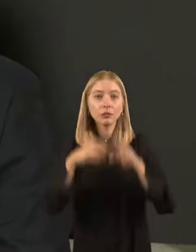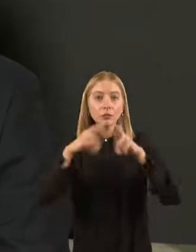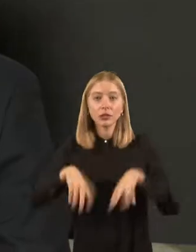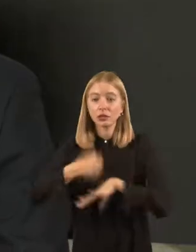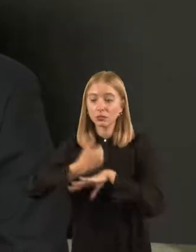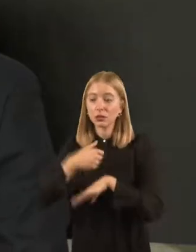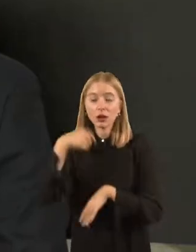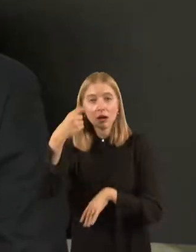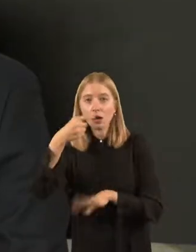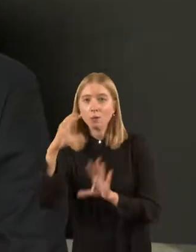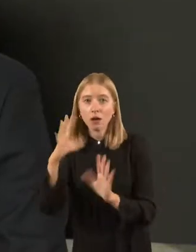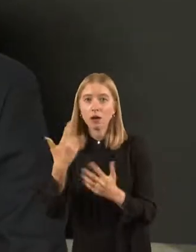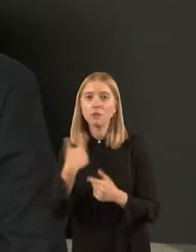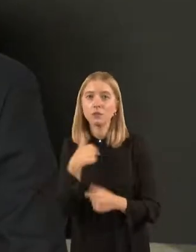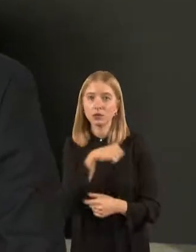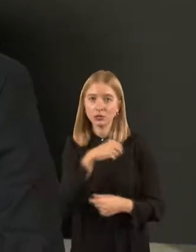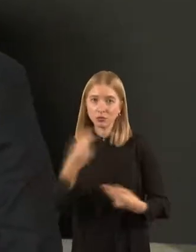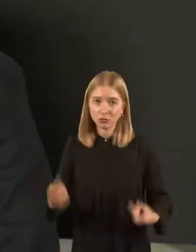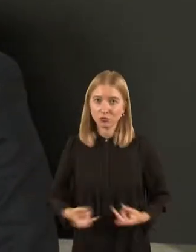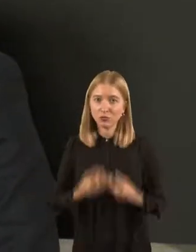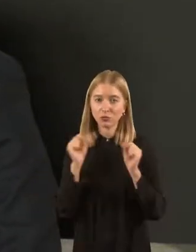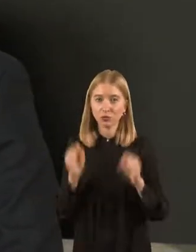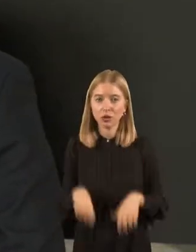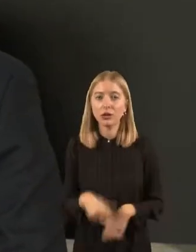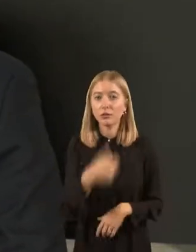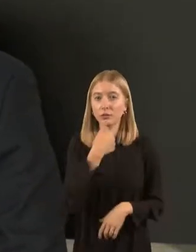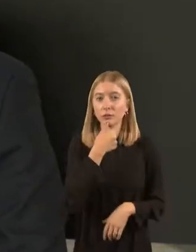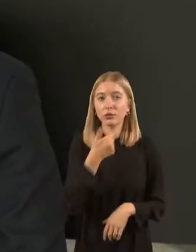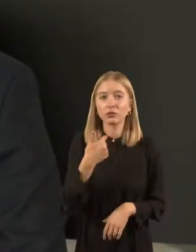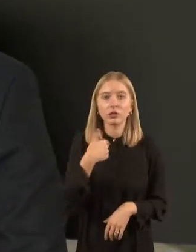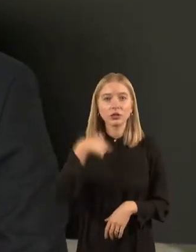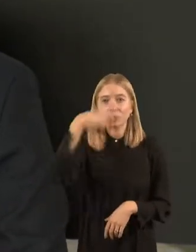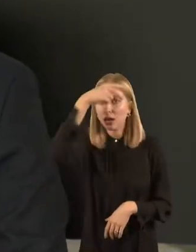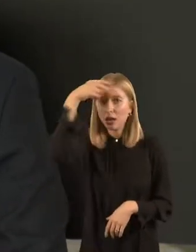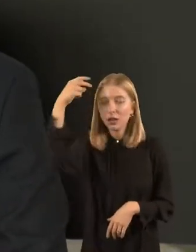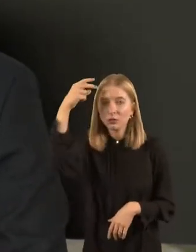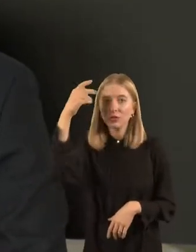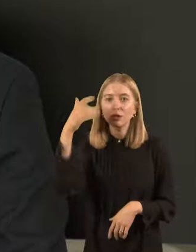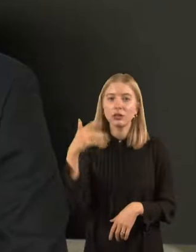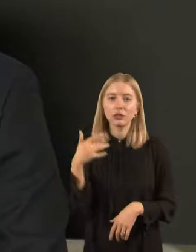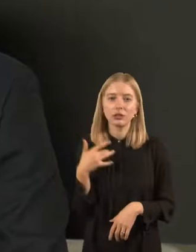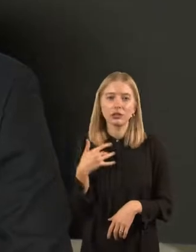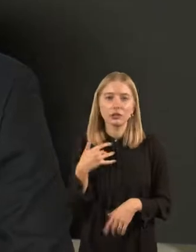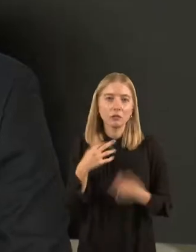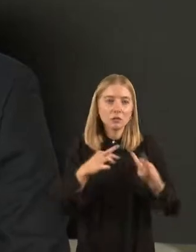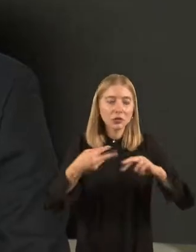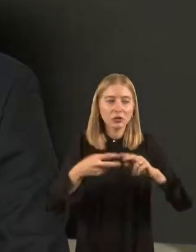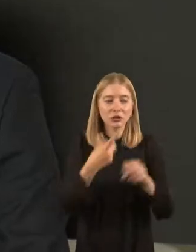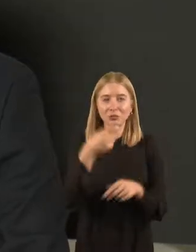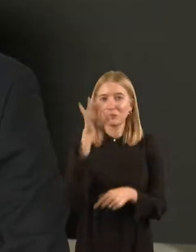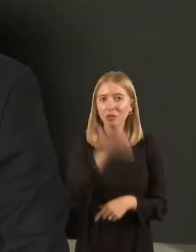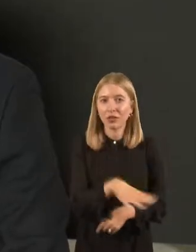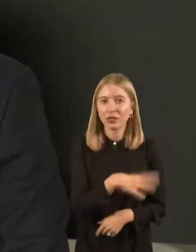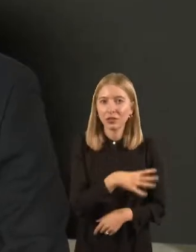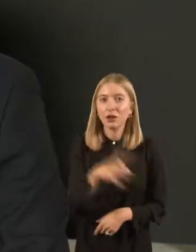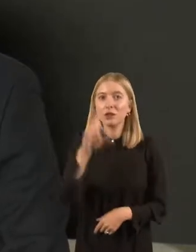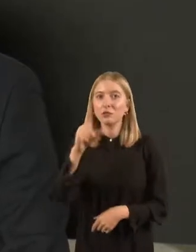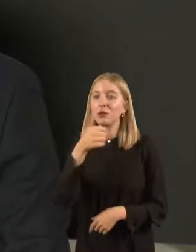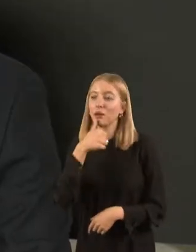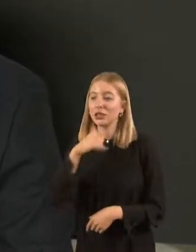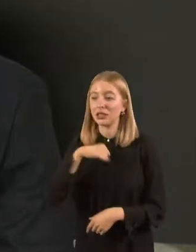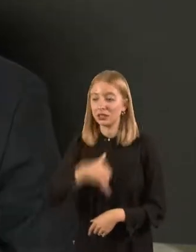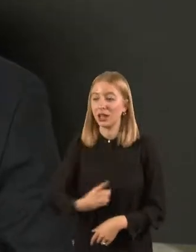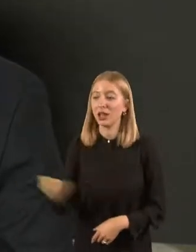practices of other countries, and we are also identifying the best practices in our own country. So you cannot